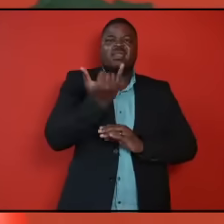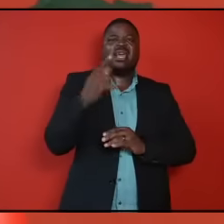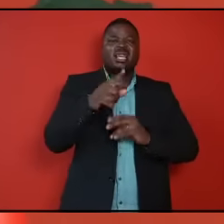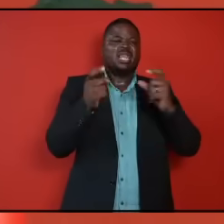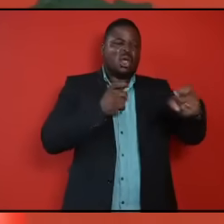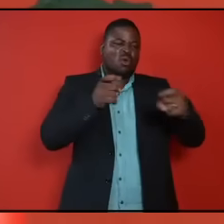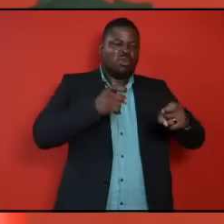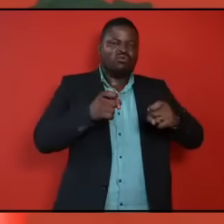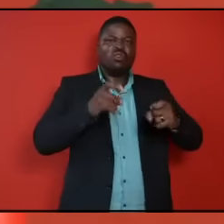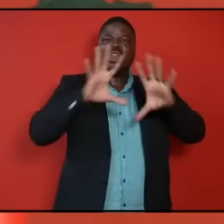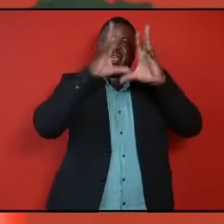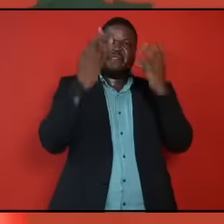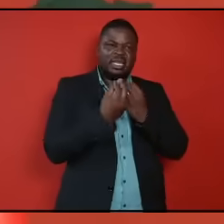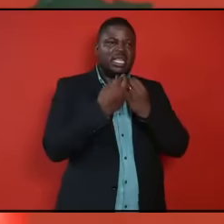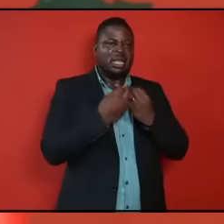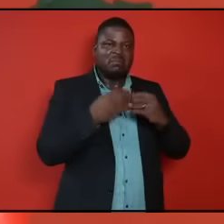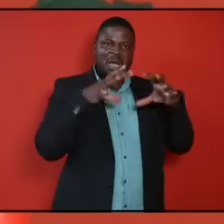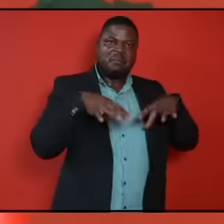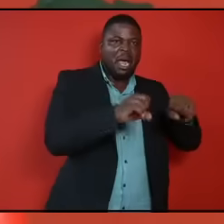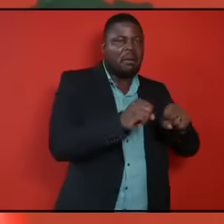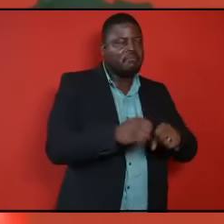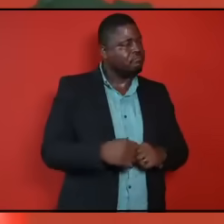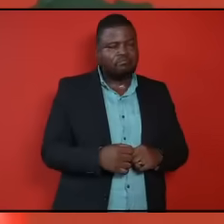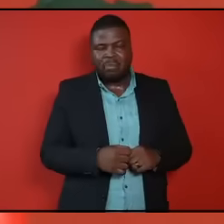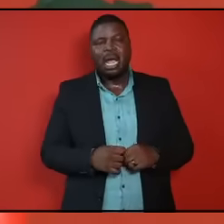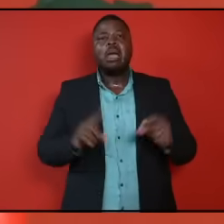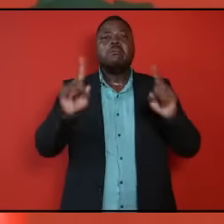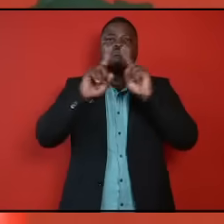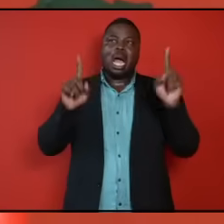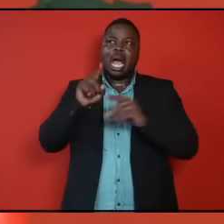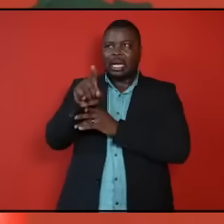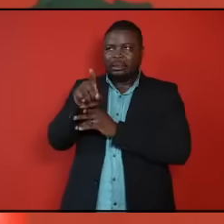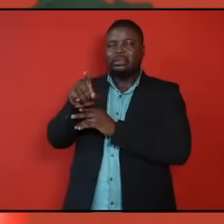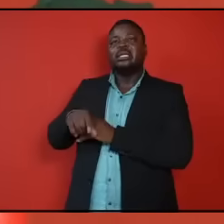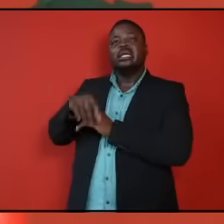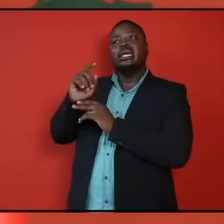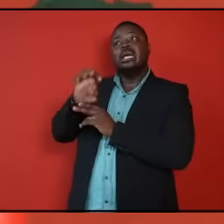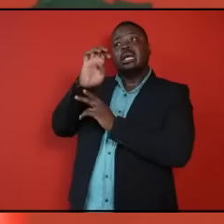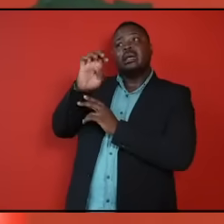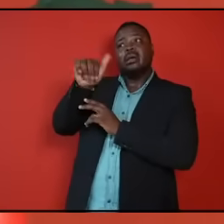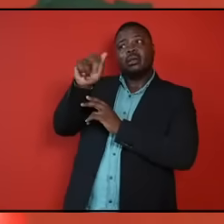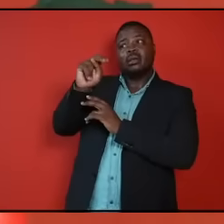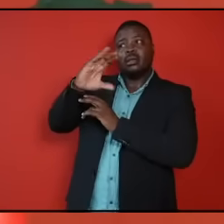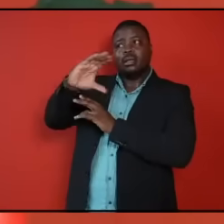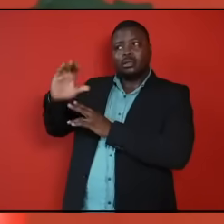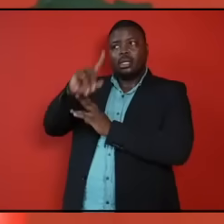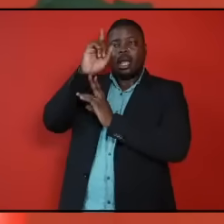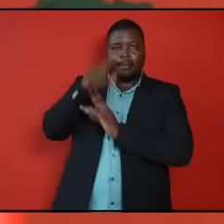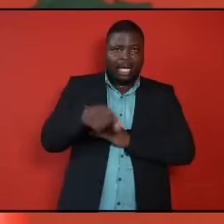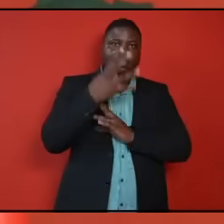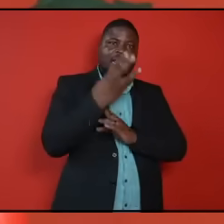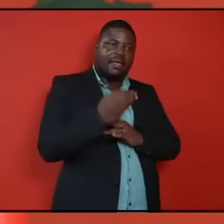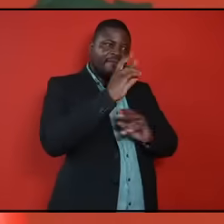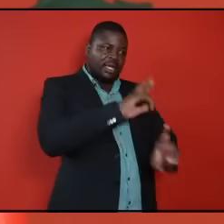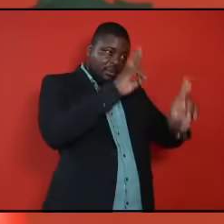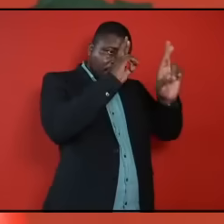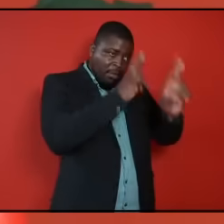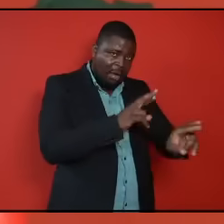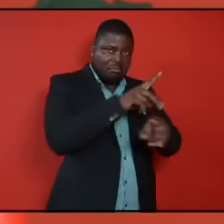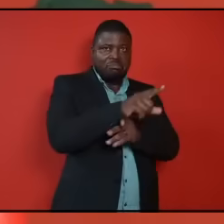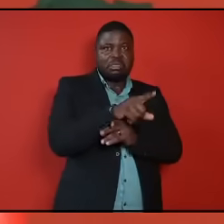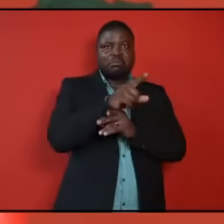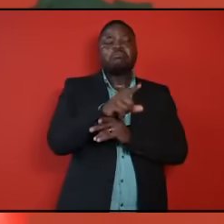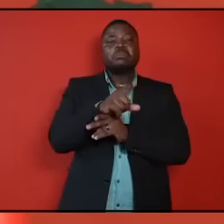the ANC to accept its decline and work with mutual respect with those they cooperate with will be their